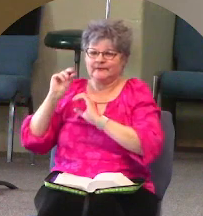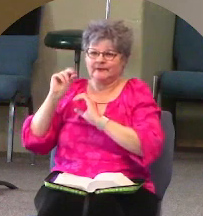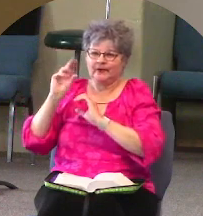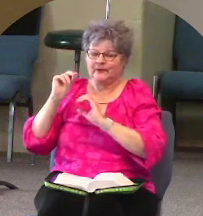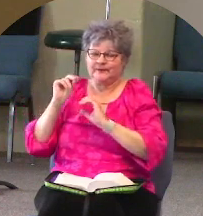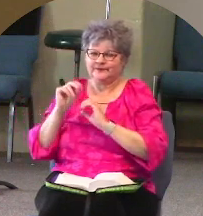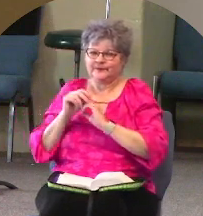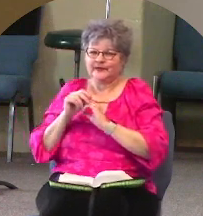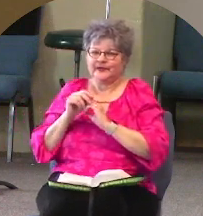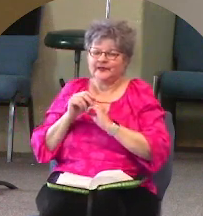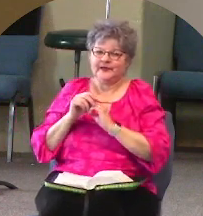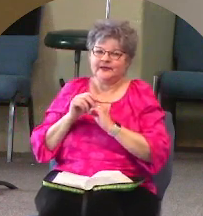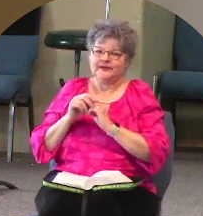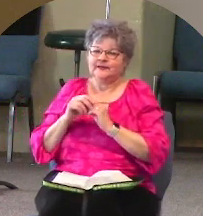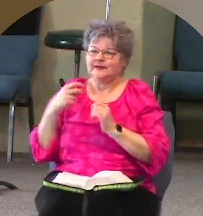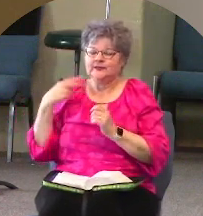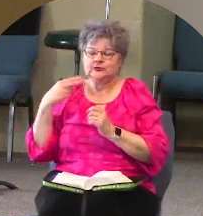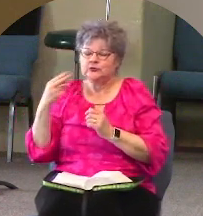Historians, scientists,